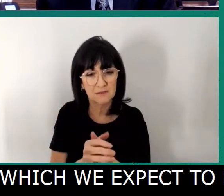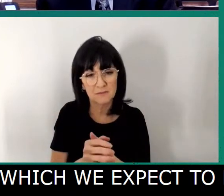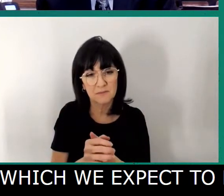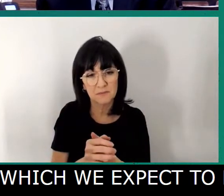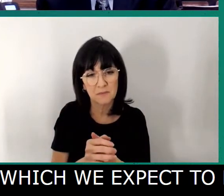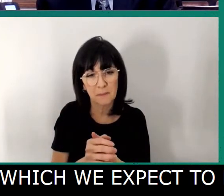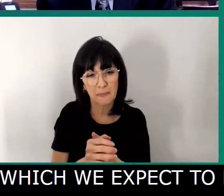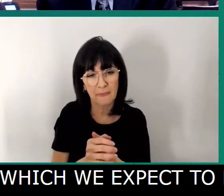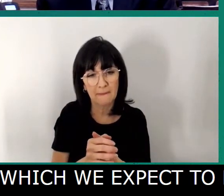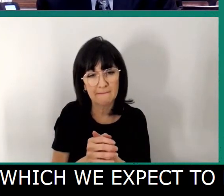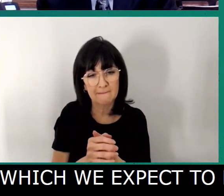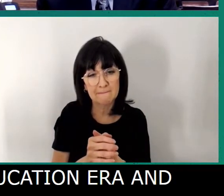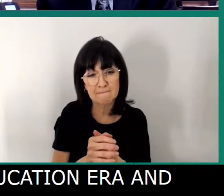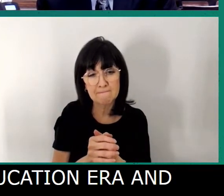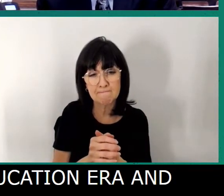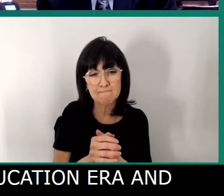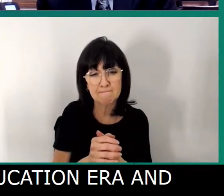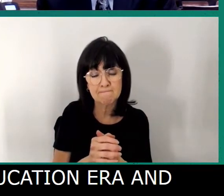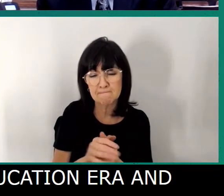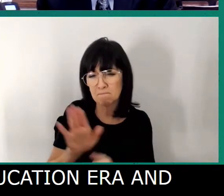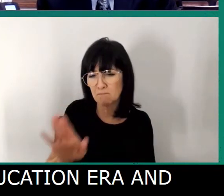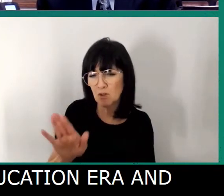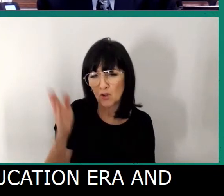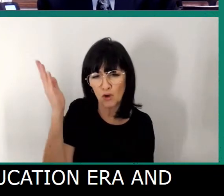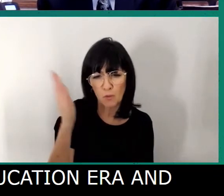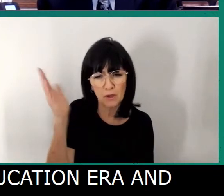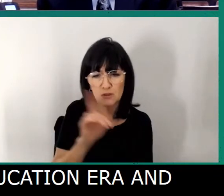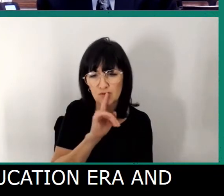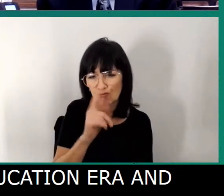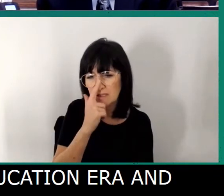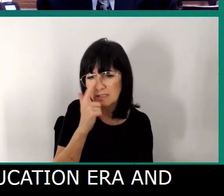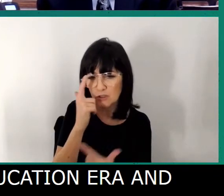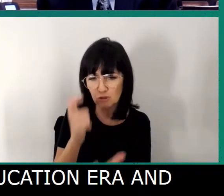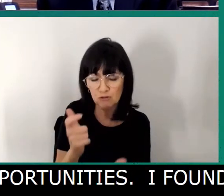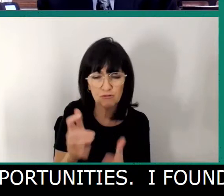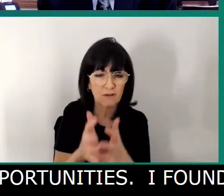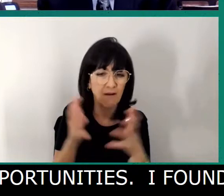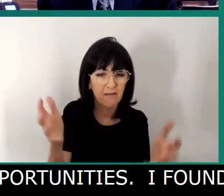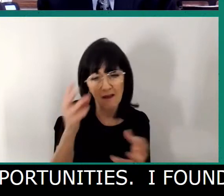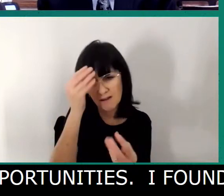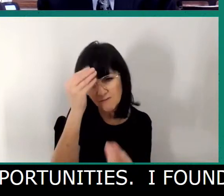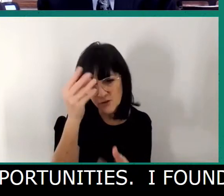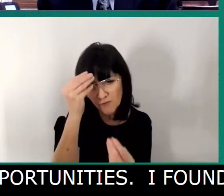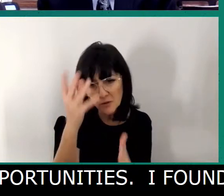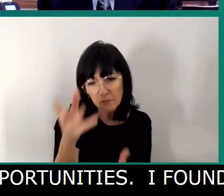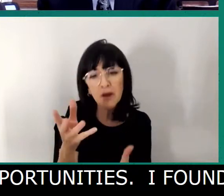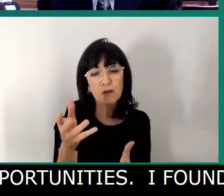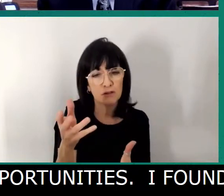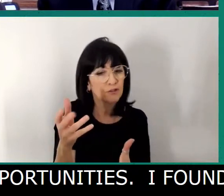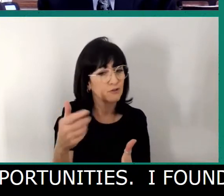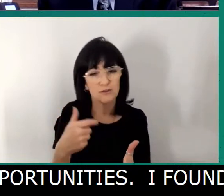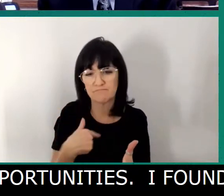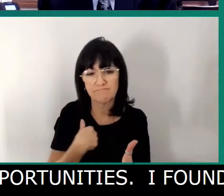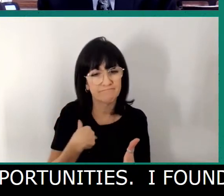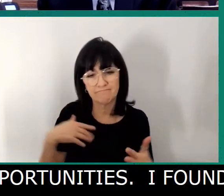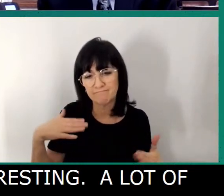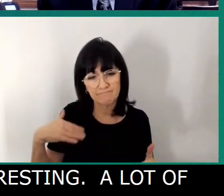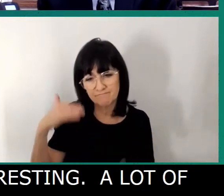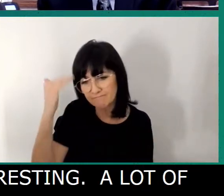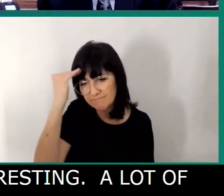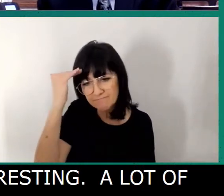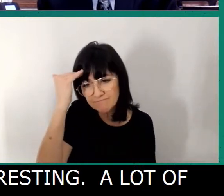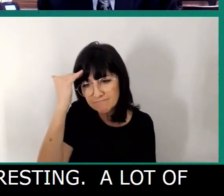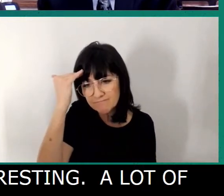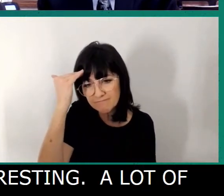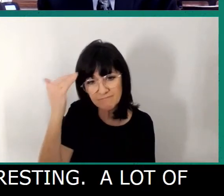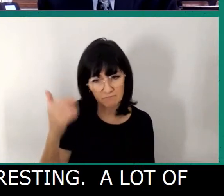I found your presentation really interesting. A lot of information that I was not aware of as a